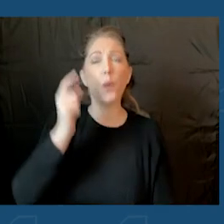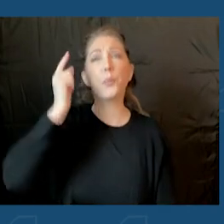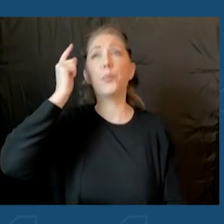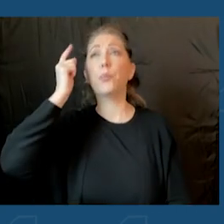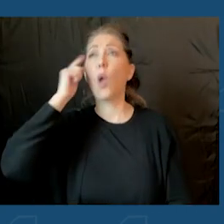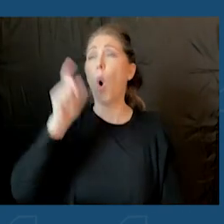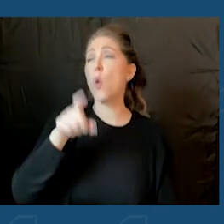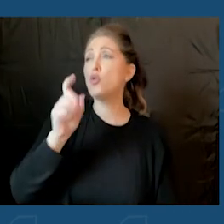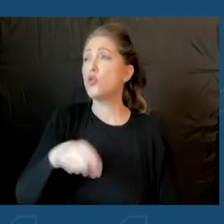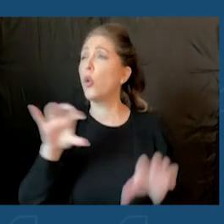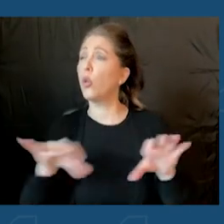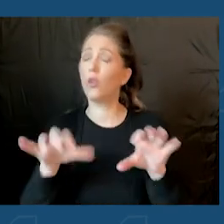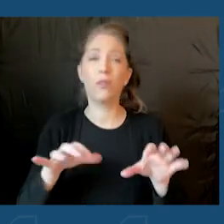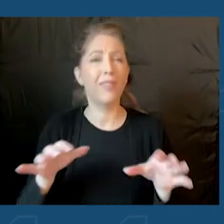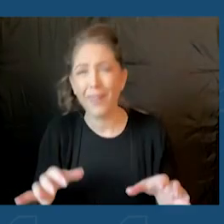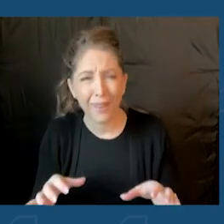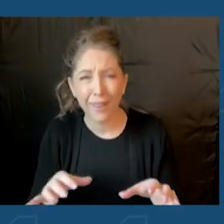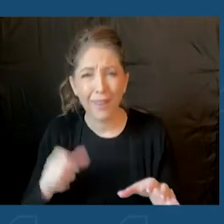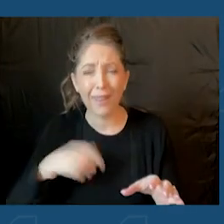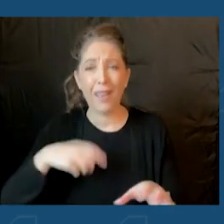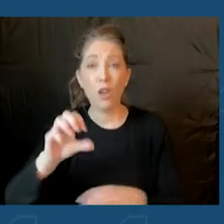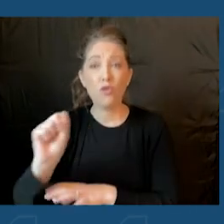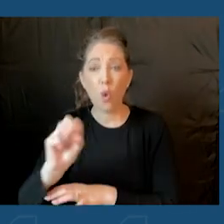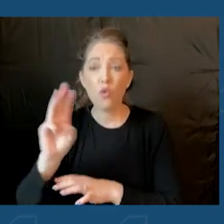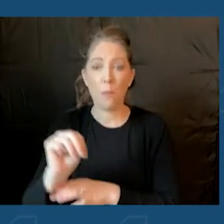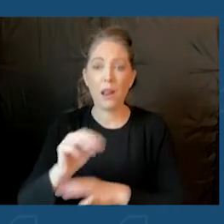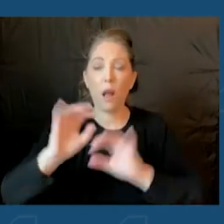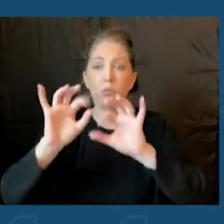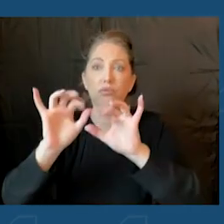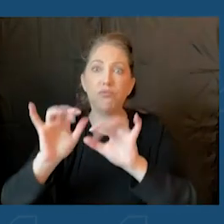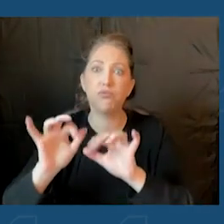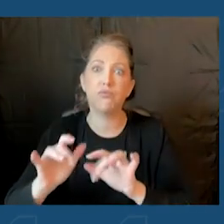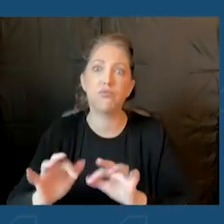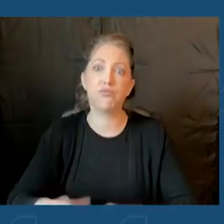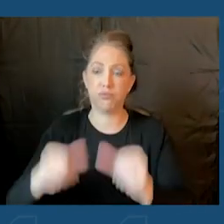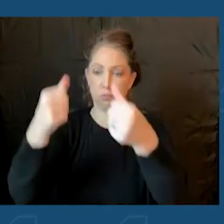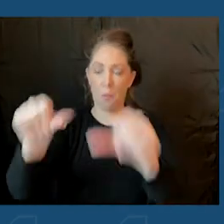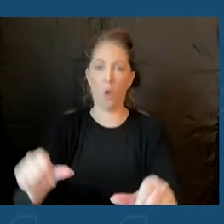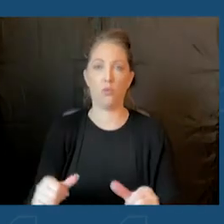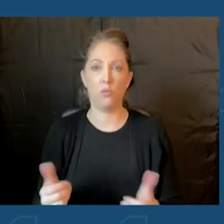He telegraphed what he's going to do on social media platforms. So